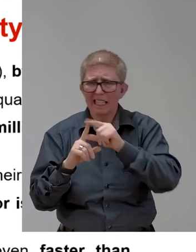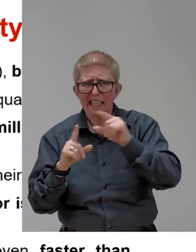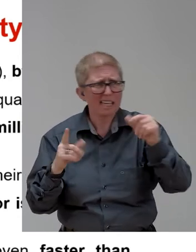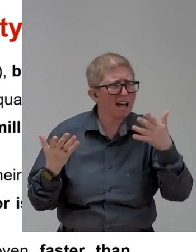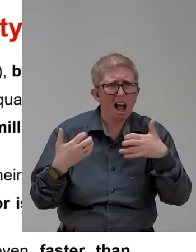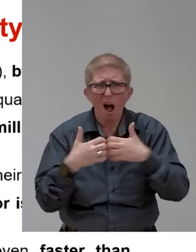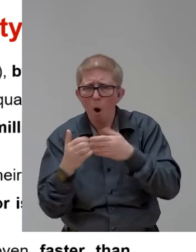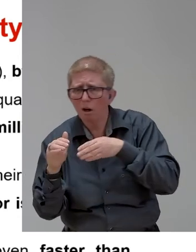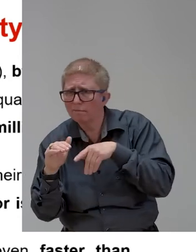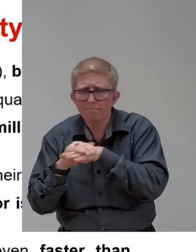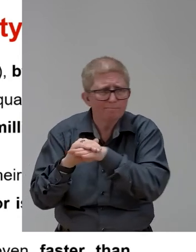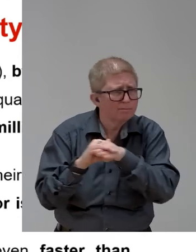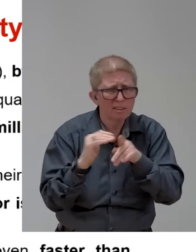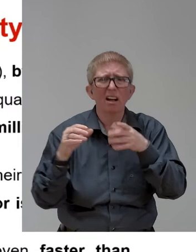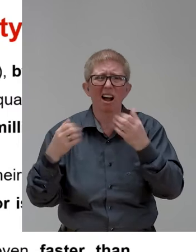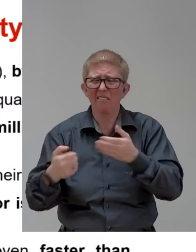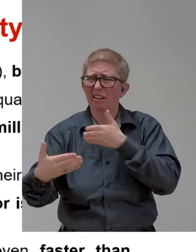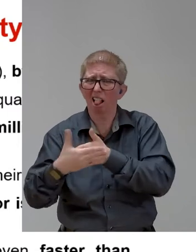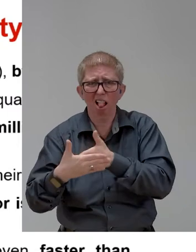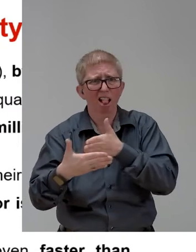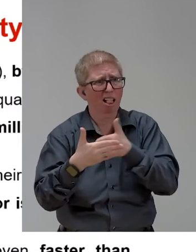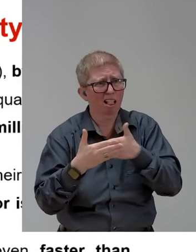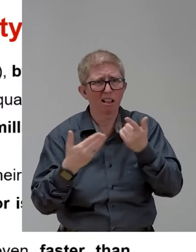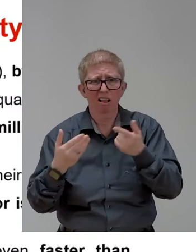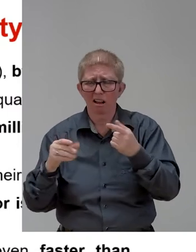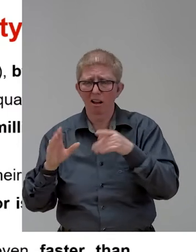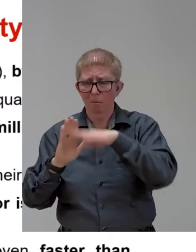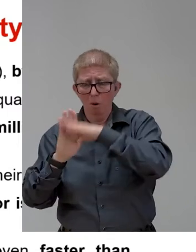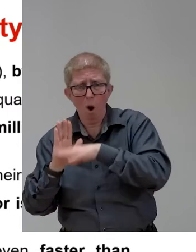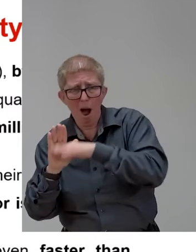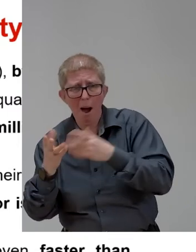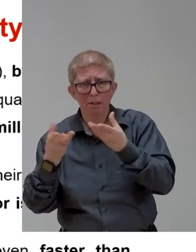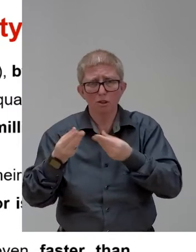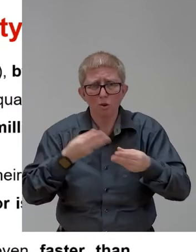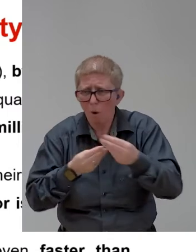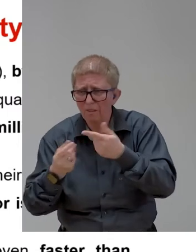lack of accessibility of programs, of software, digital environments, etc.